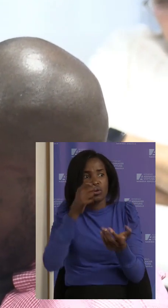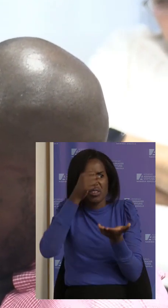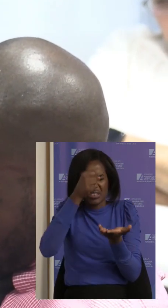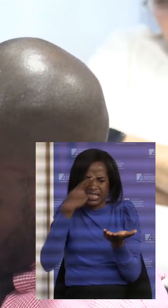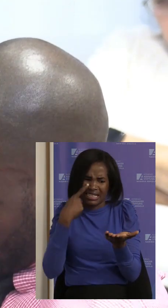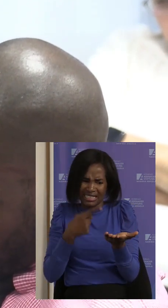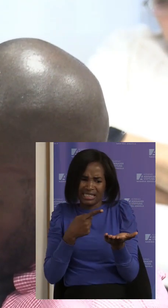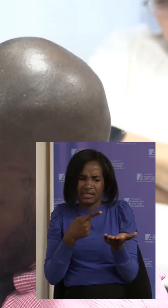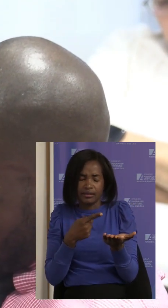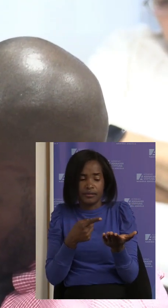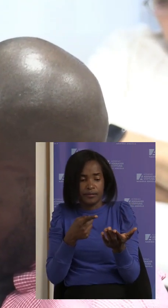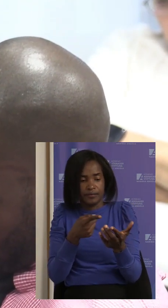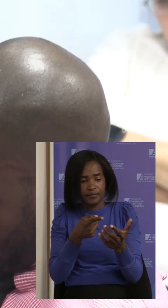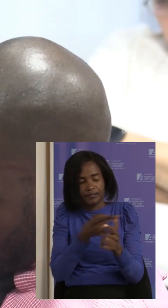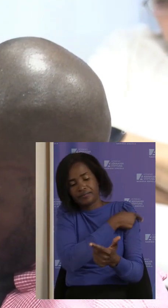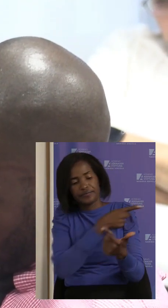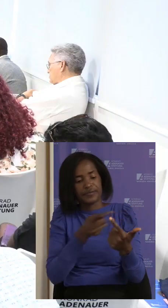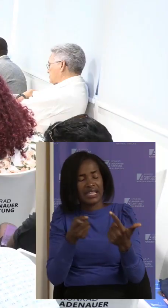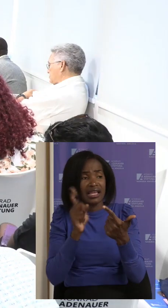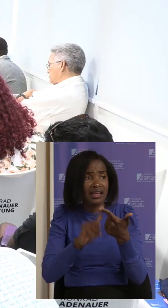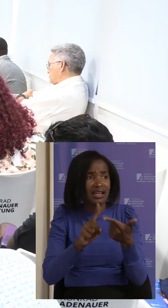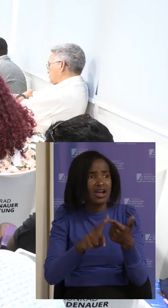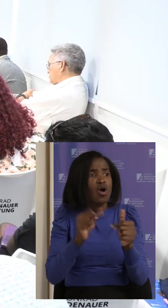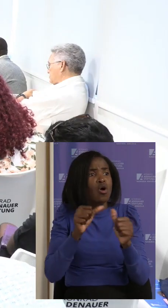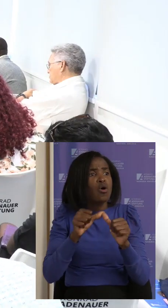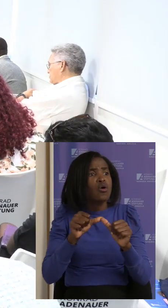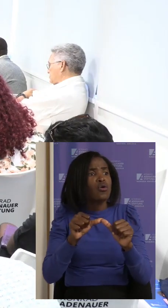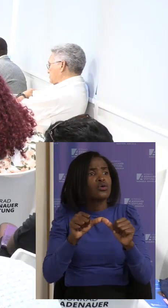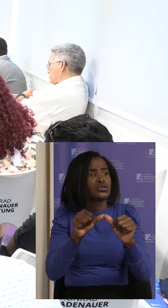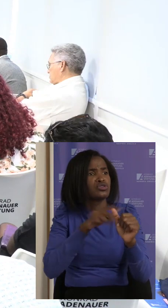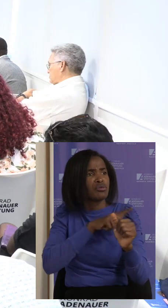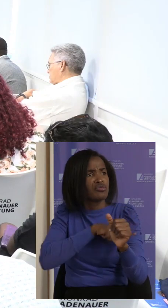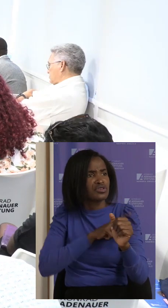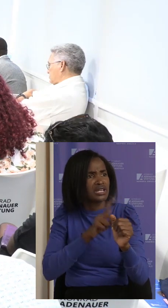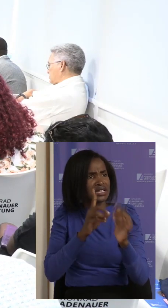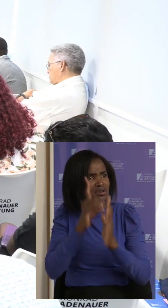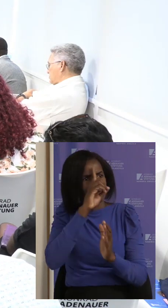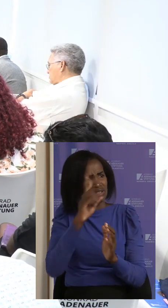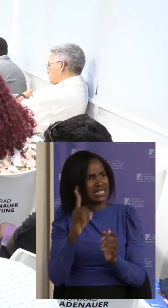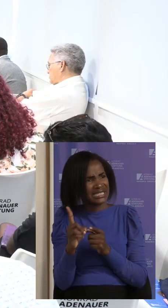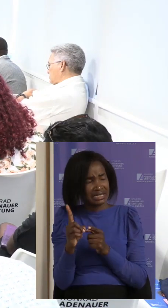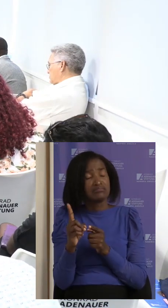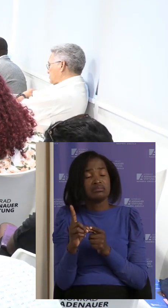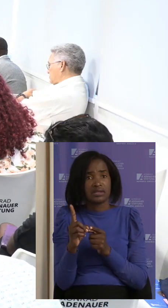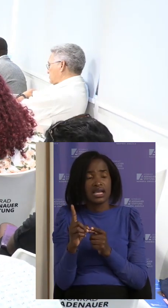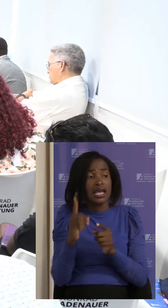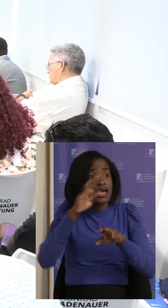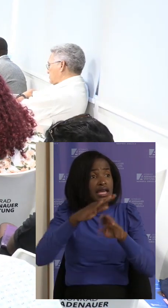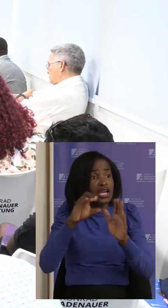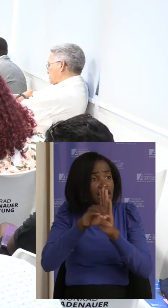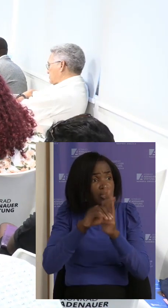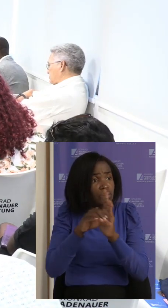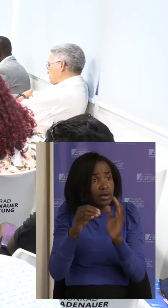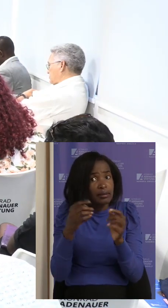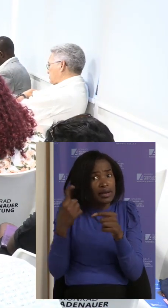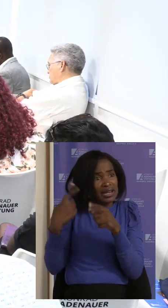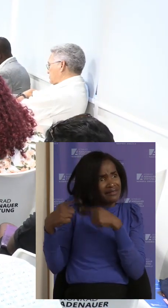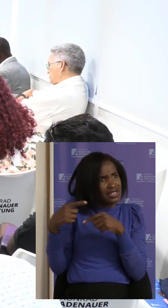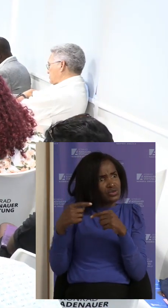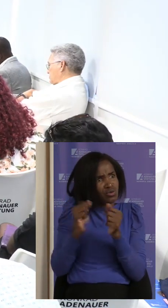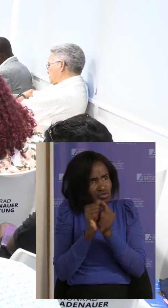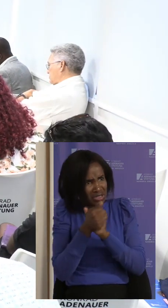given. And the other aspect is the continuous professional development of teachers, especially even when the curriculum was revised